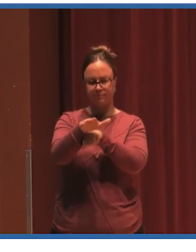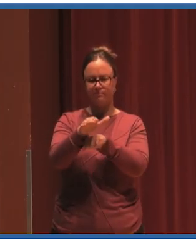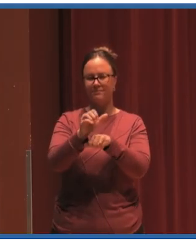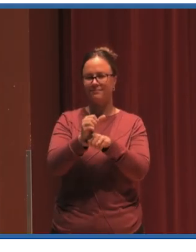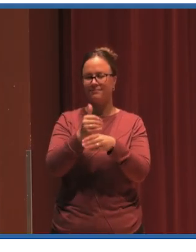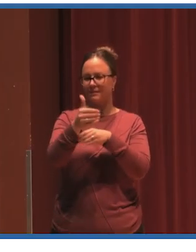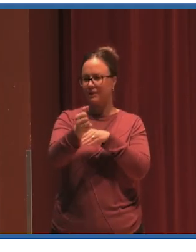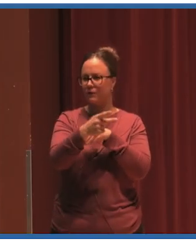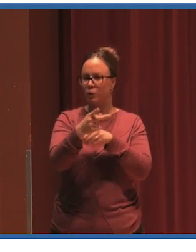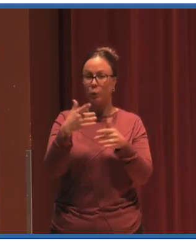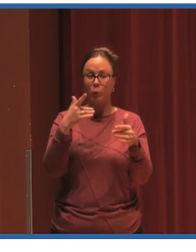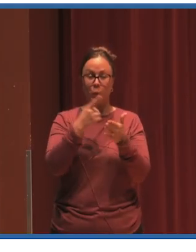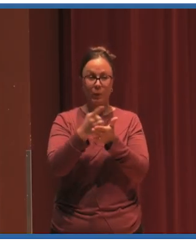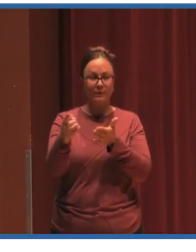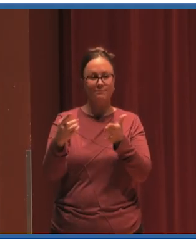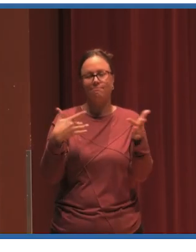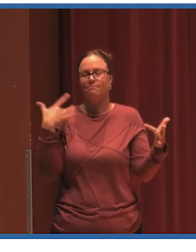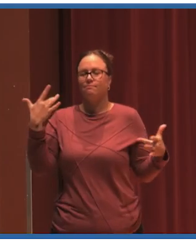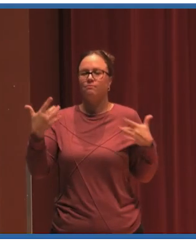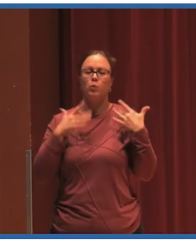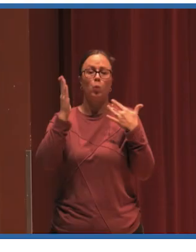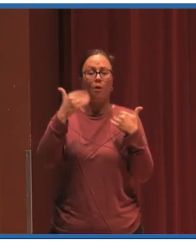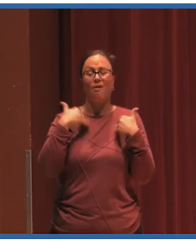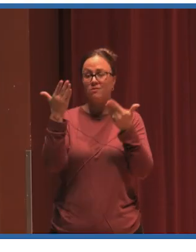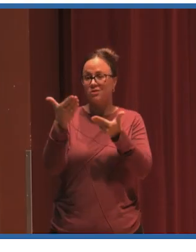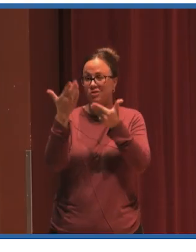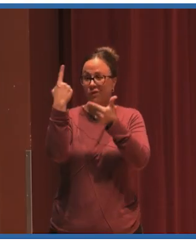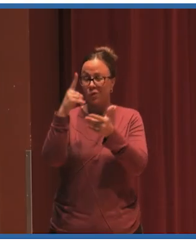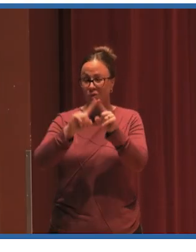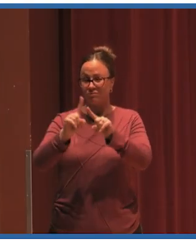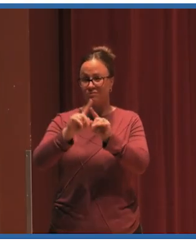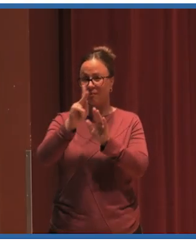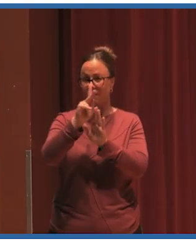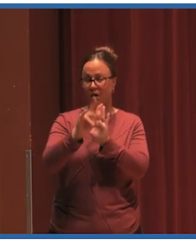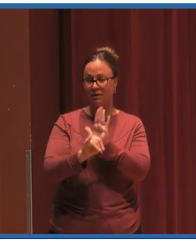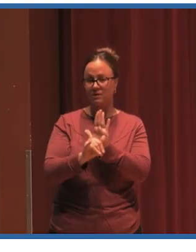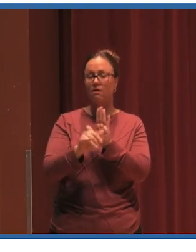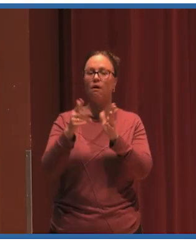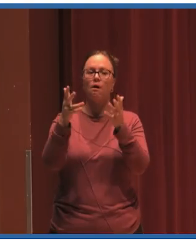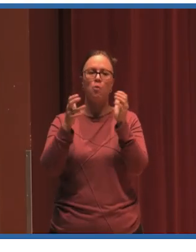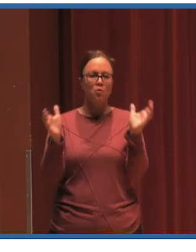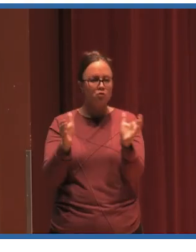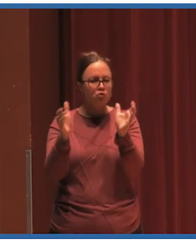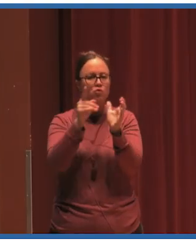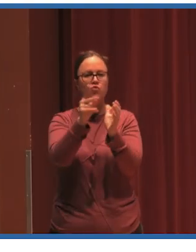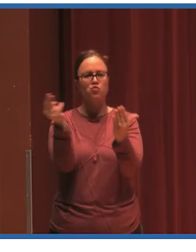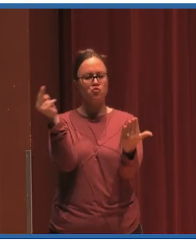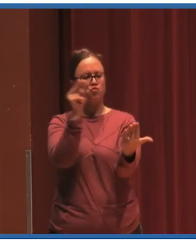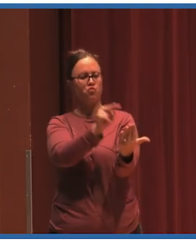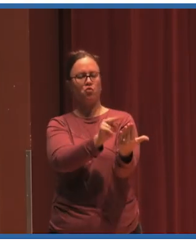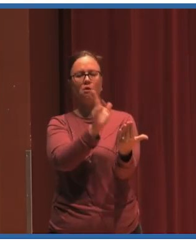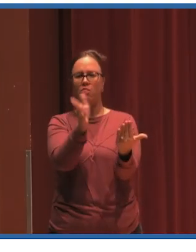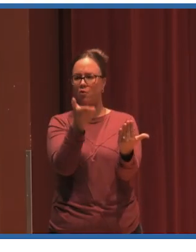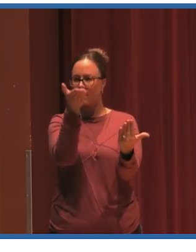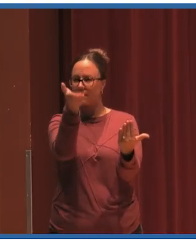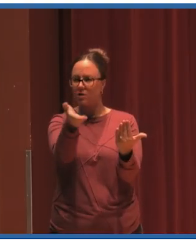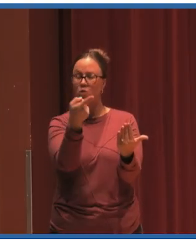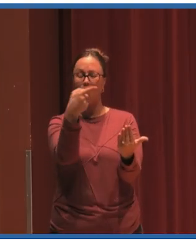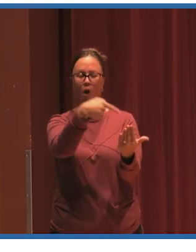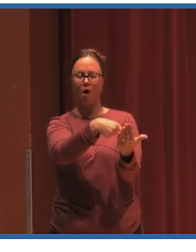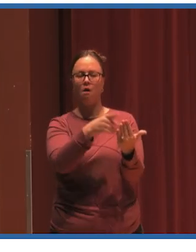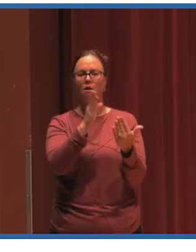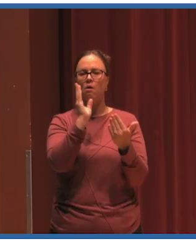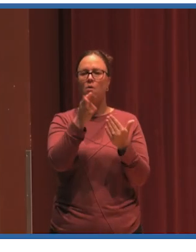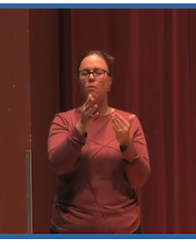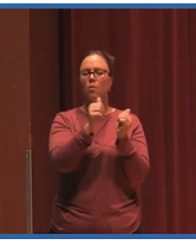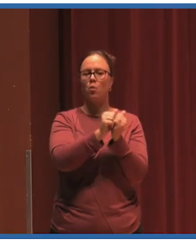about, that are going to have some policy recommendations. So I just want to encourage people to take a look at those policy recommendations. One of them is going to be with the